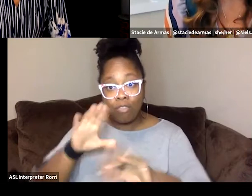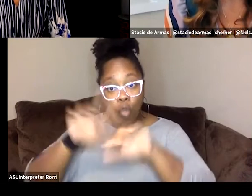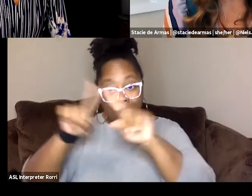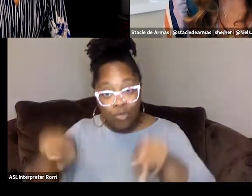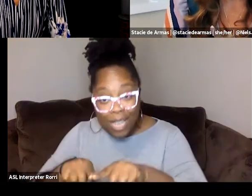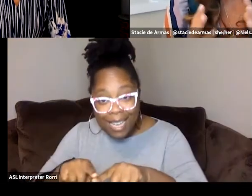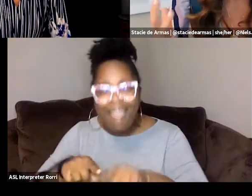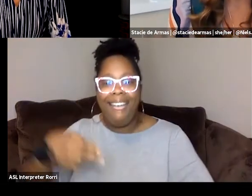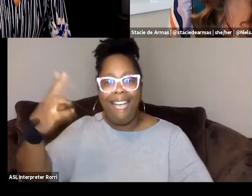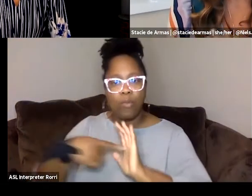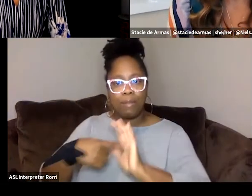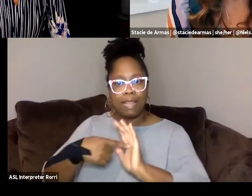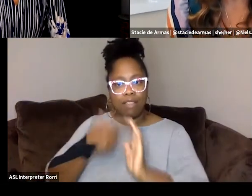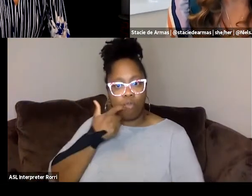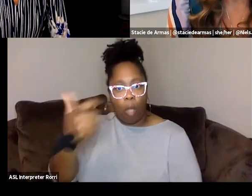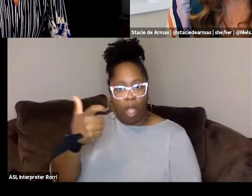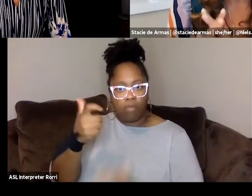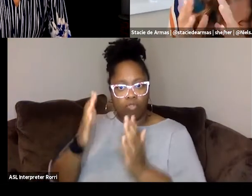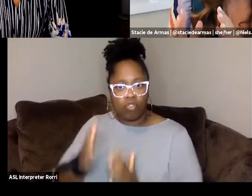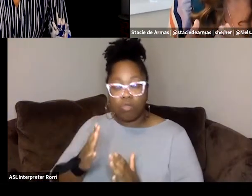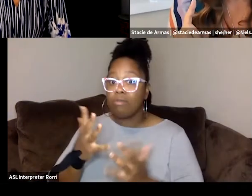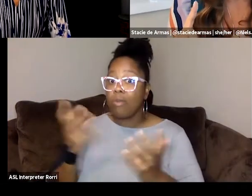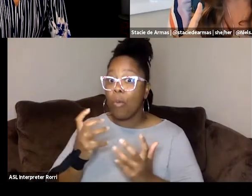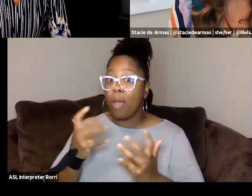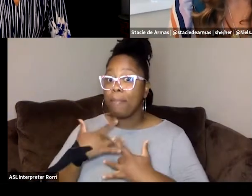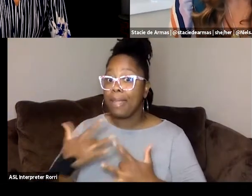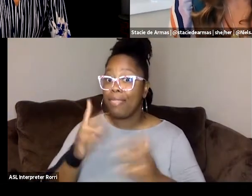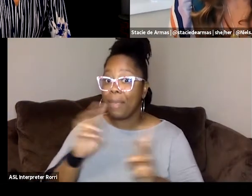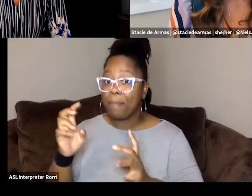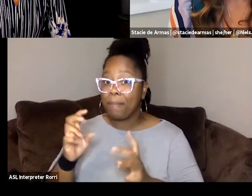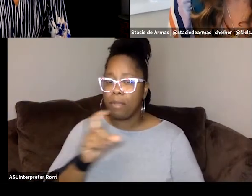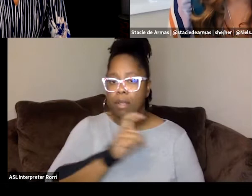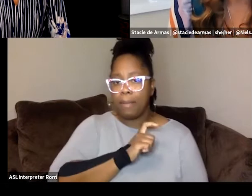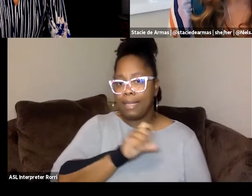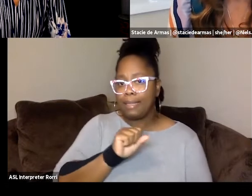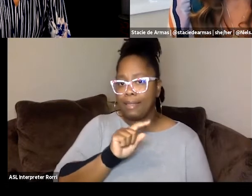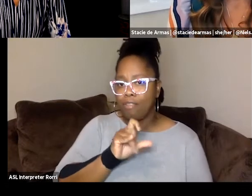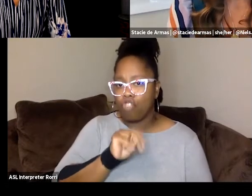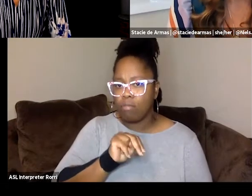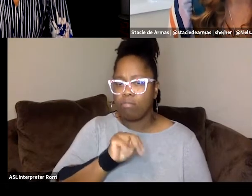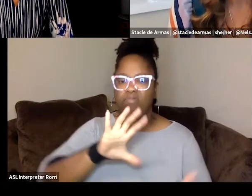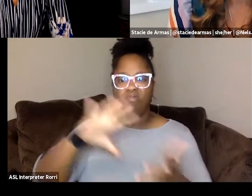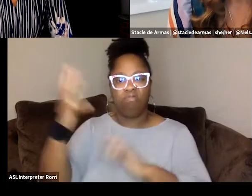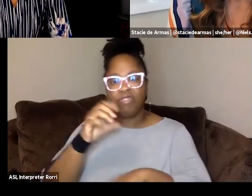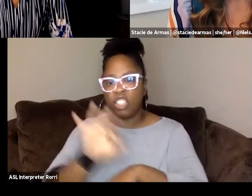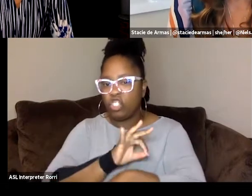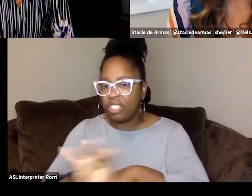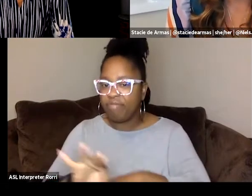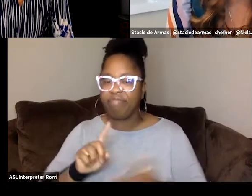represented in the audience, the themes that came out for that content were police stations, dysfunction,